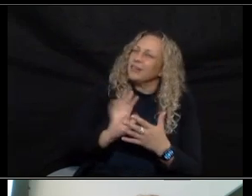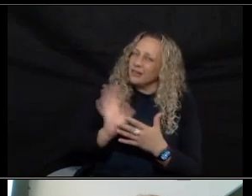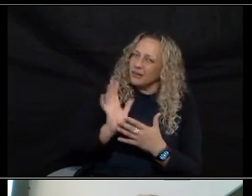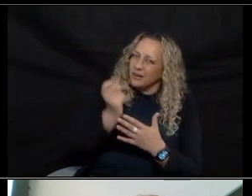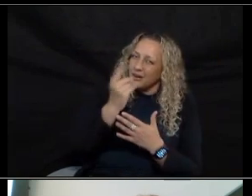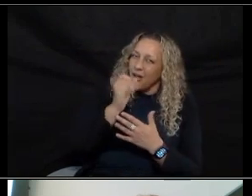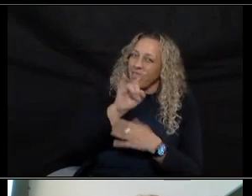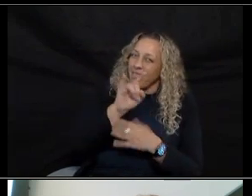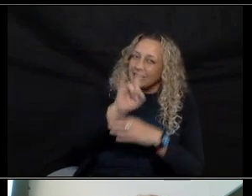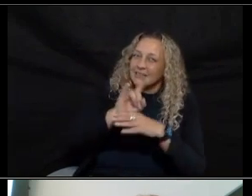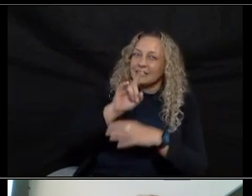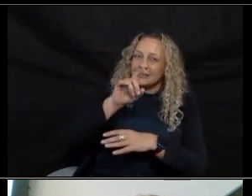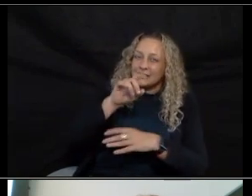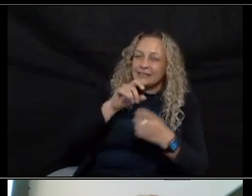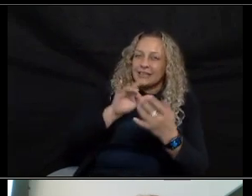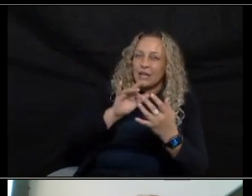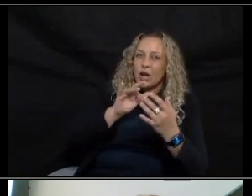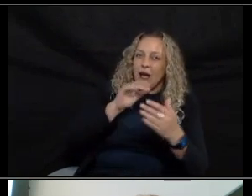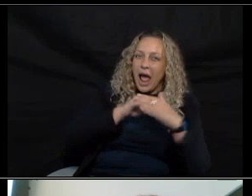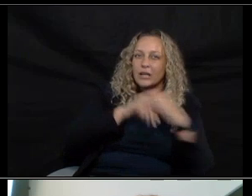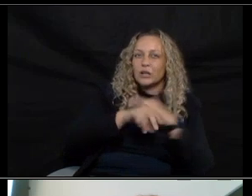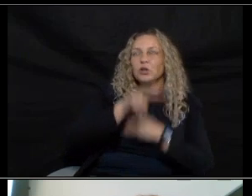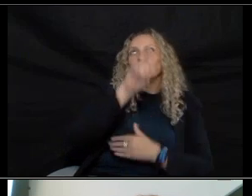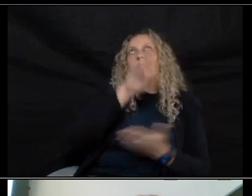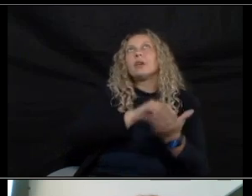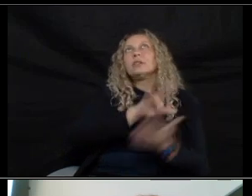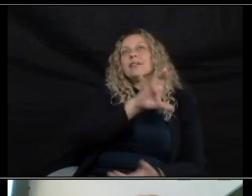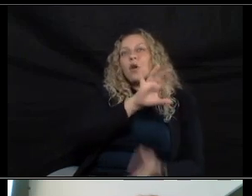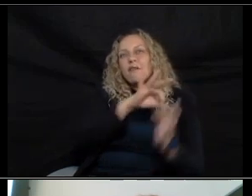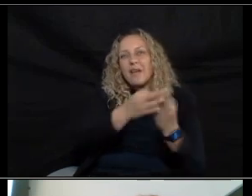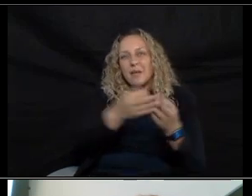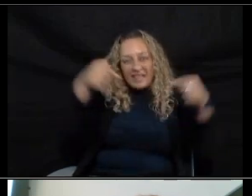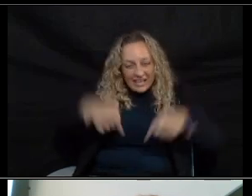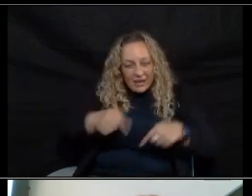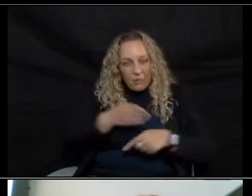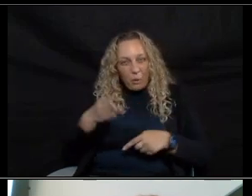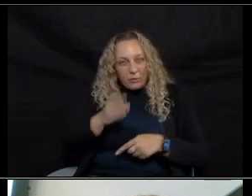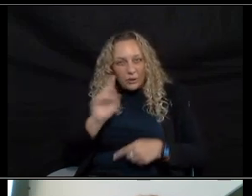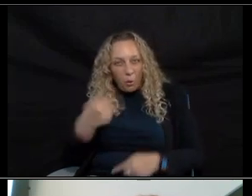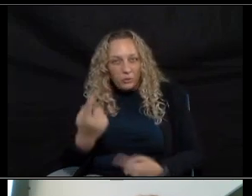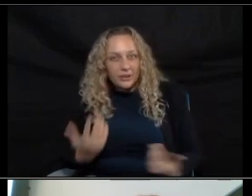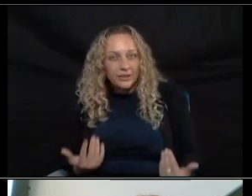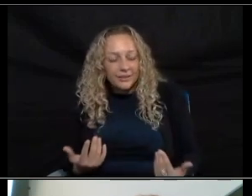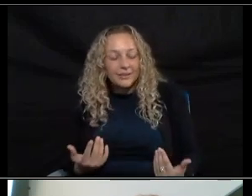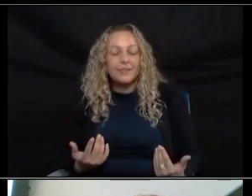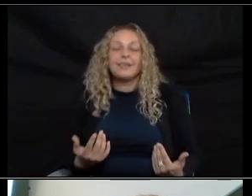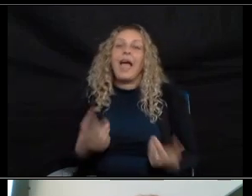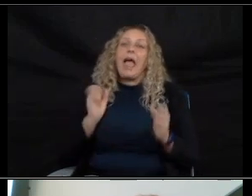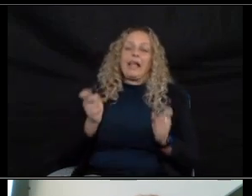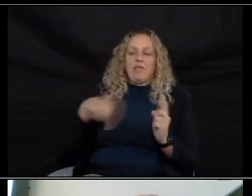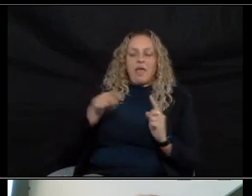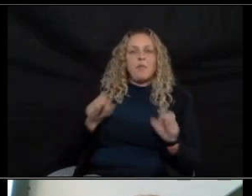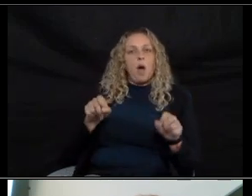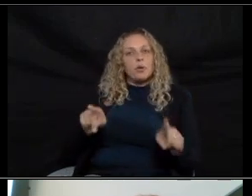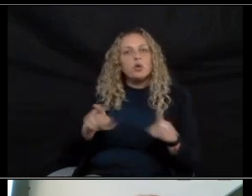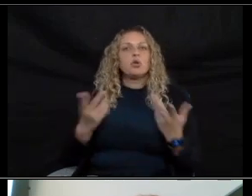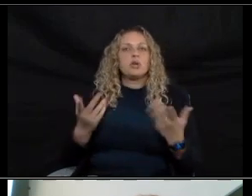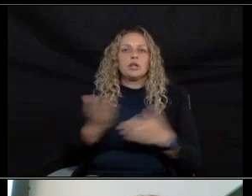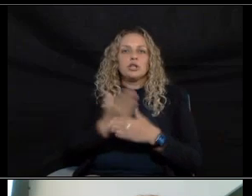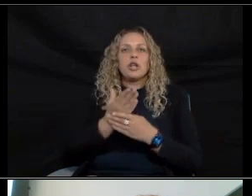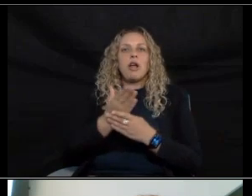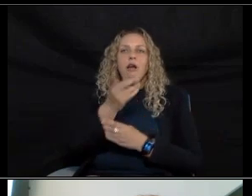bringing internet access to 2,700 families right here in Boynton Beach and giving them an opportunity, a share of the